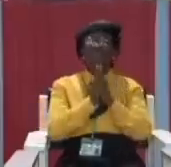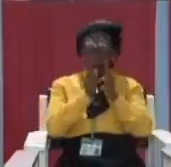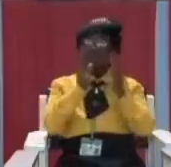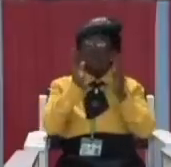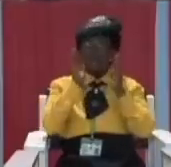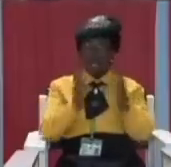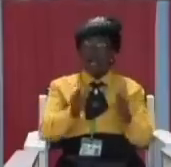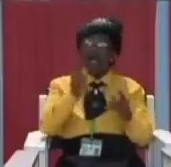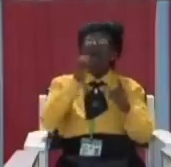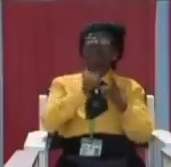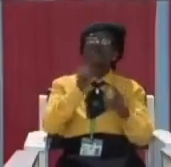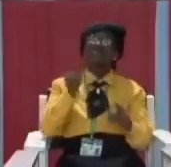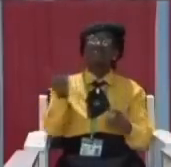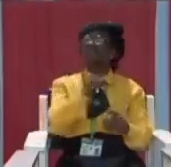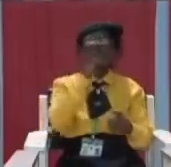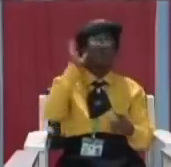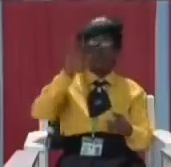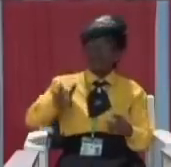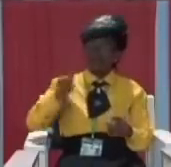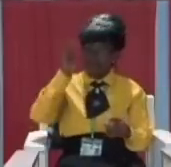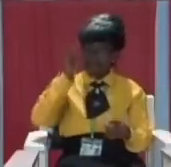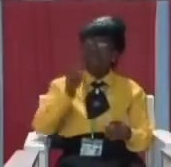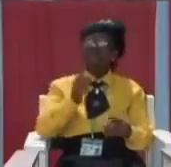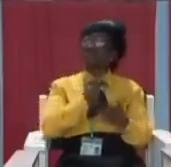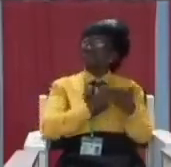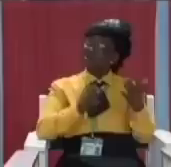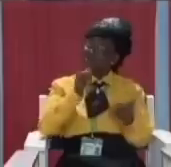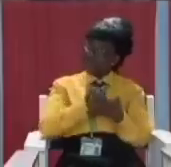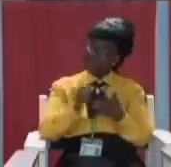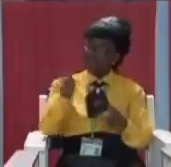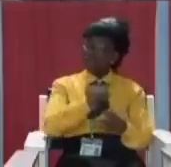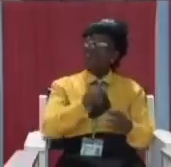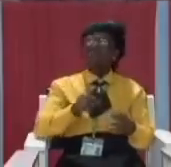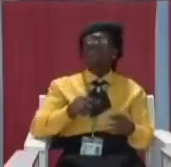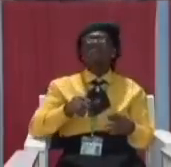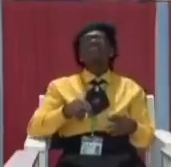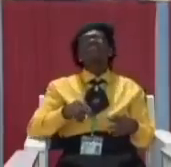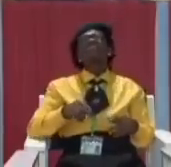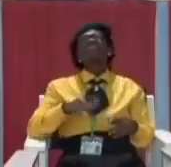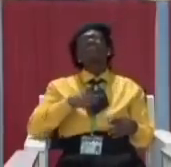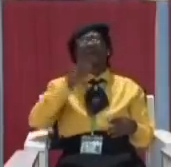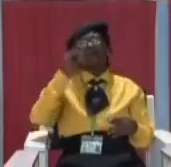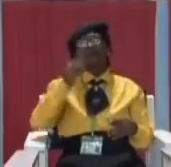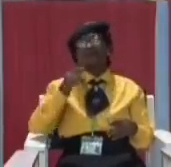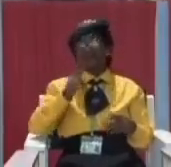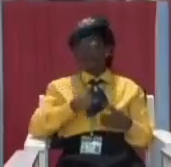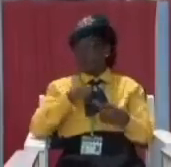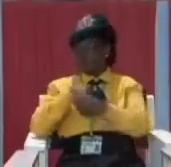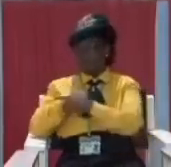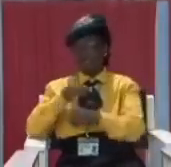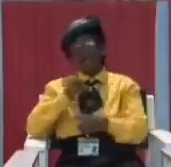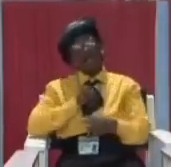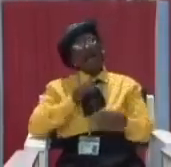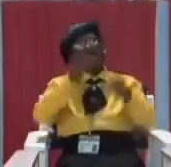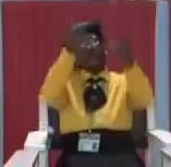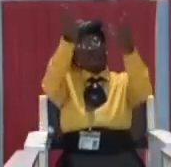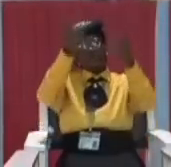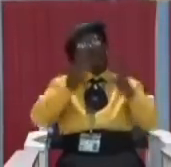To me, I want God to make something out of my nothingness. I want him to breathe on me